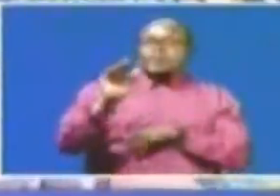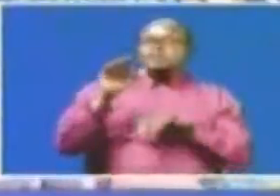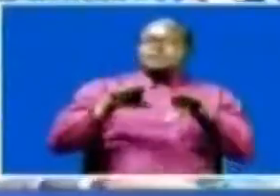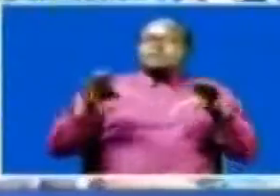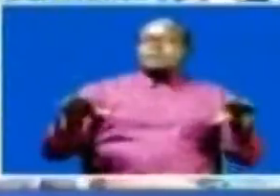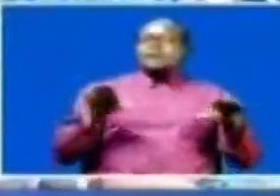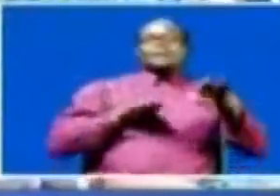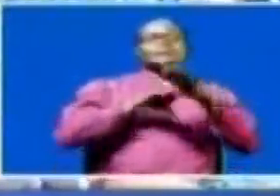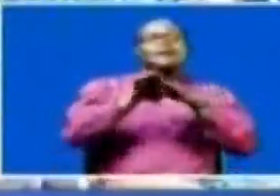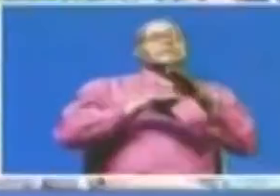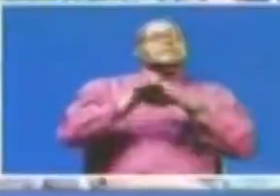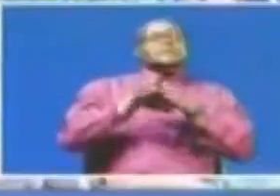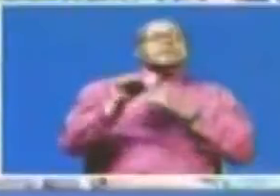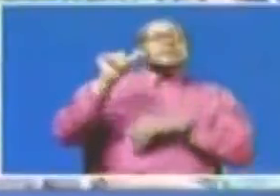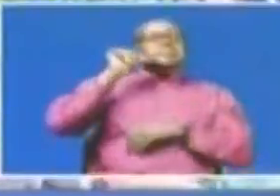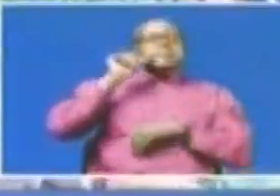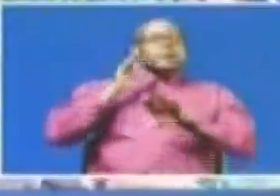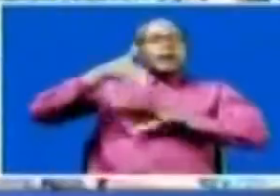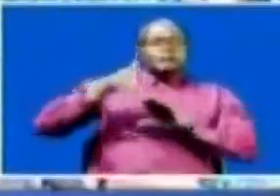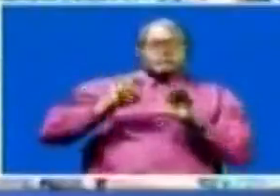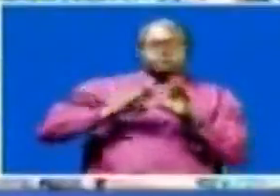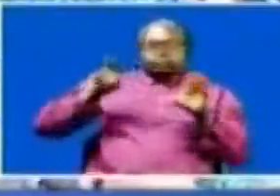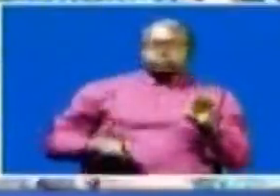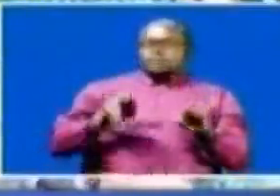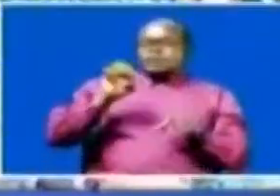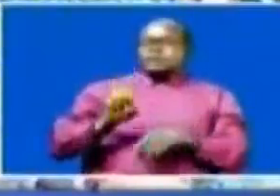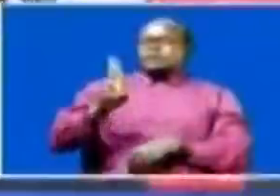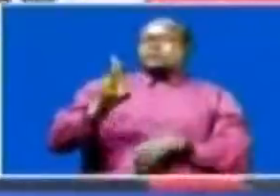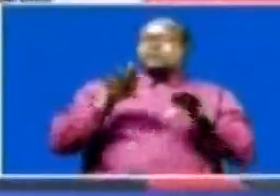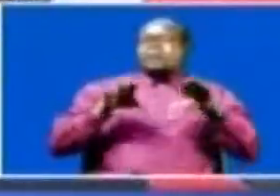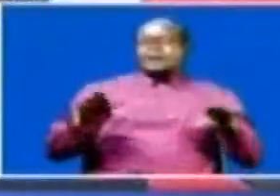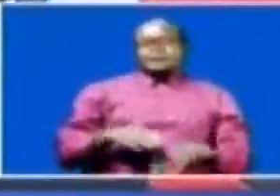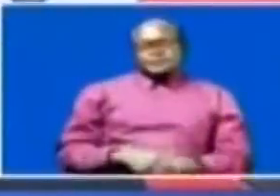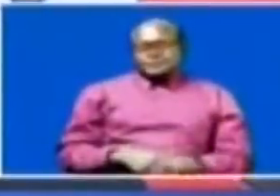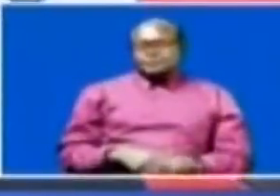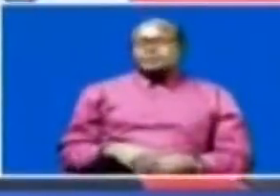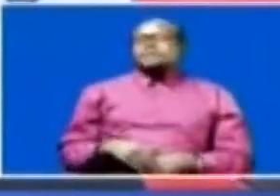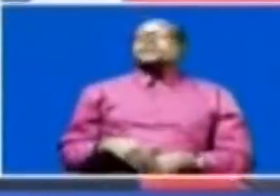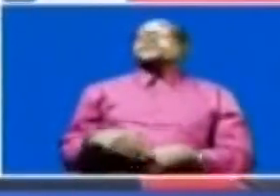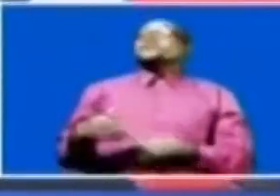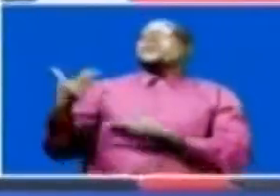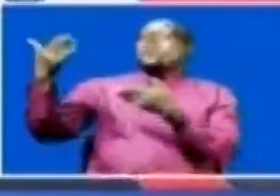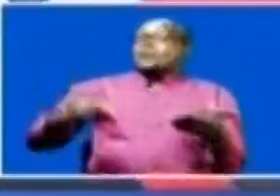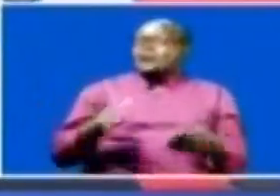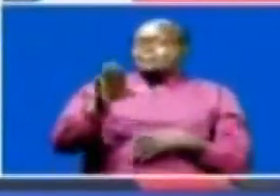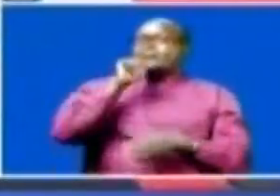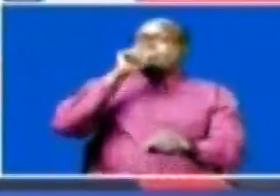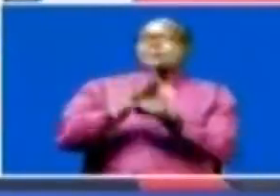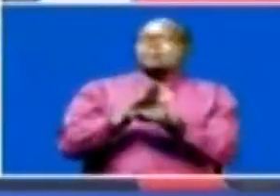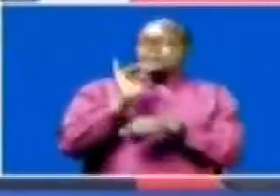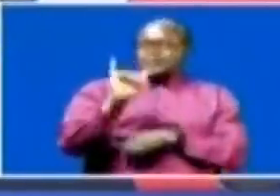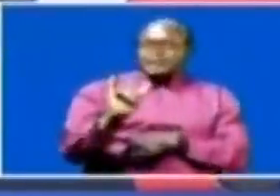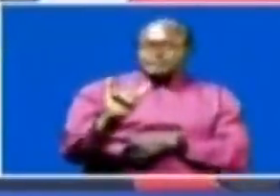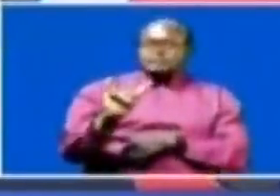access in Britain after its exit from European market. We welcome the Prime Minister's assurances that